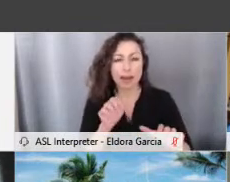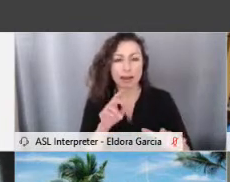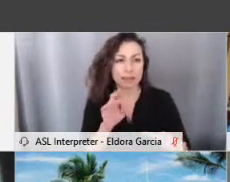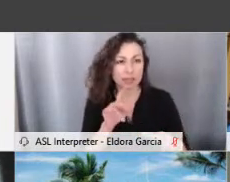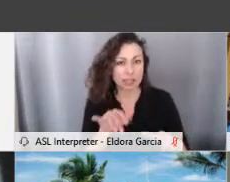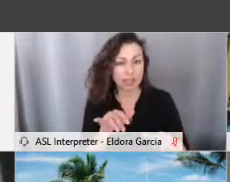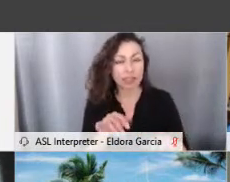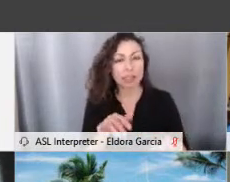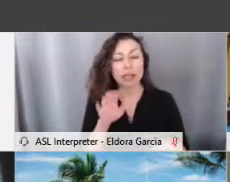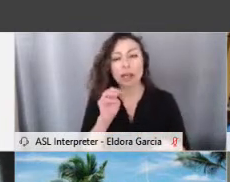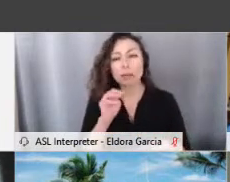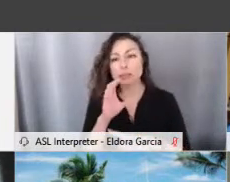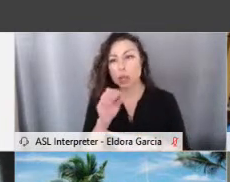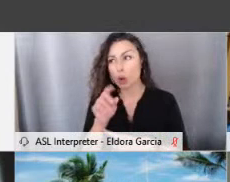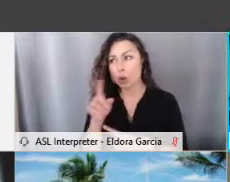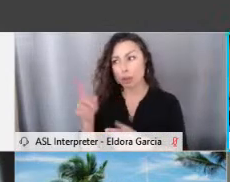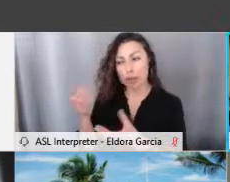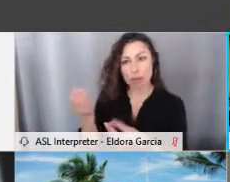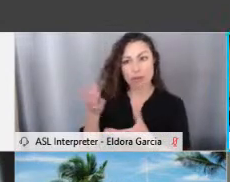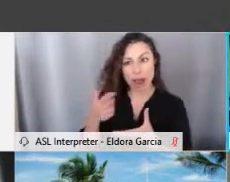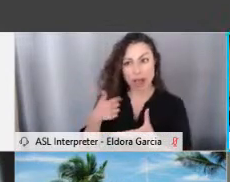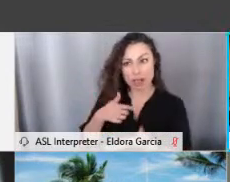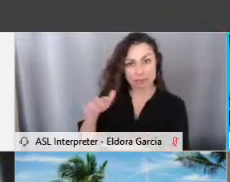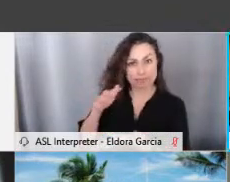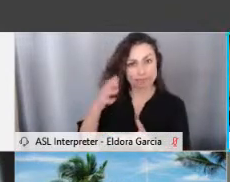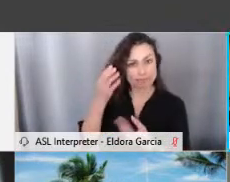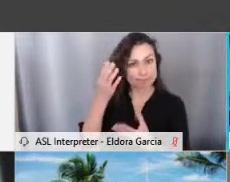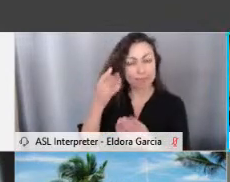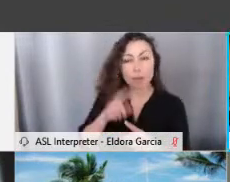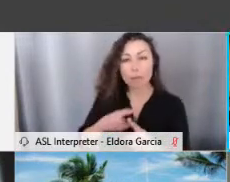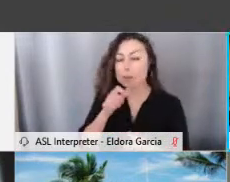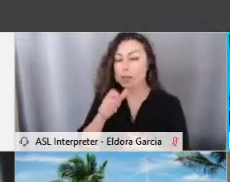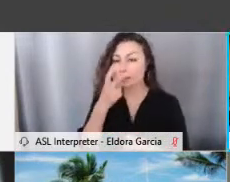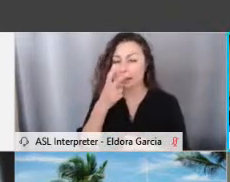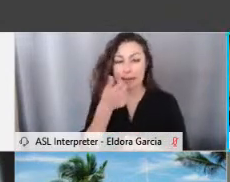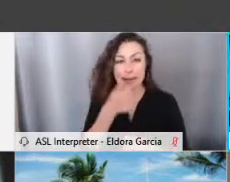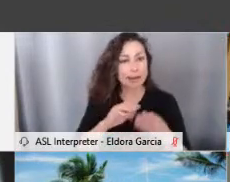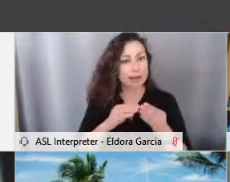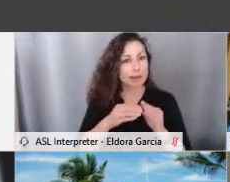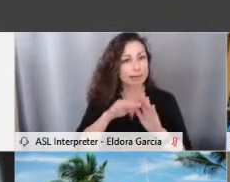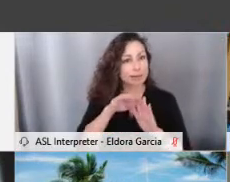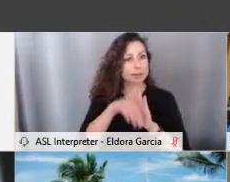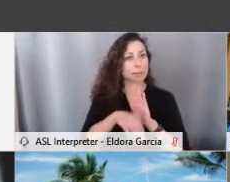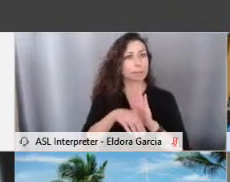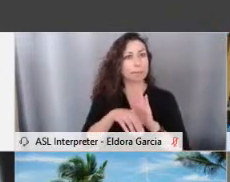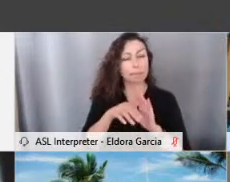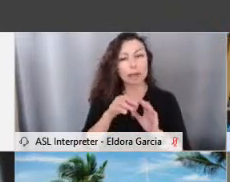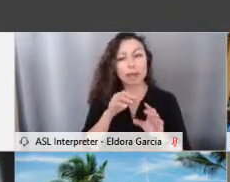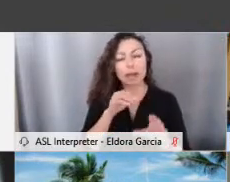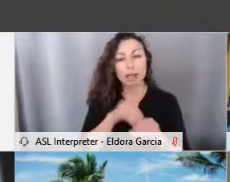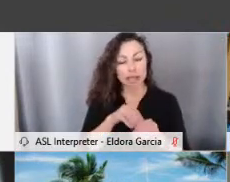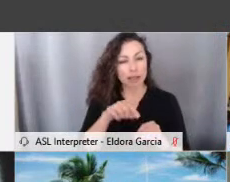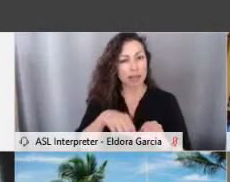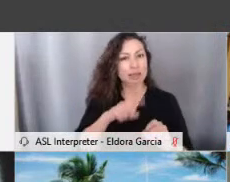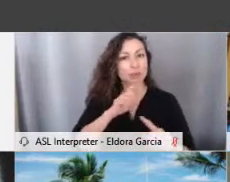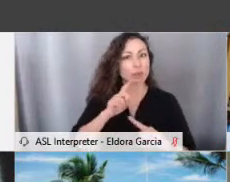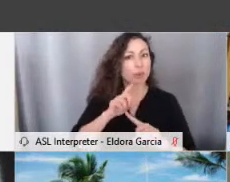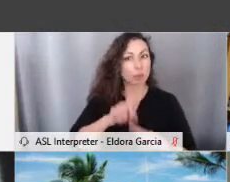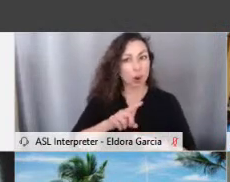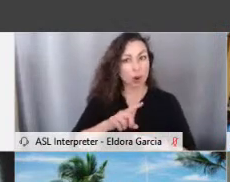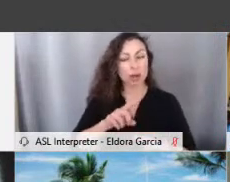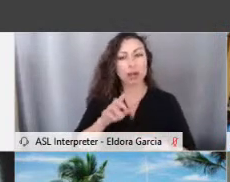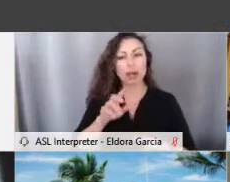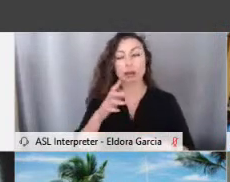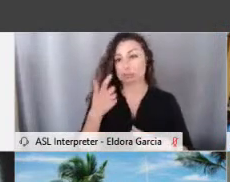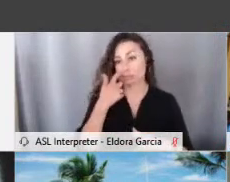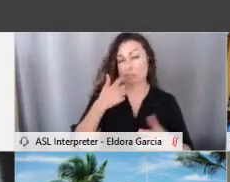that the MCOs provide us. We've not seen any dips in this report as of